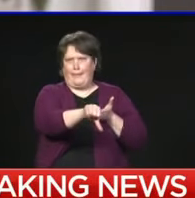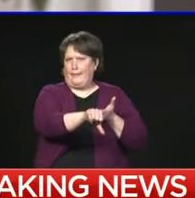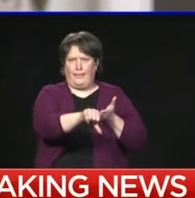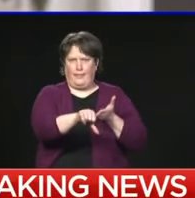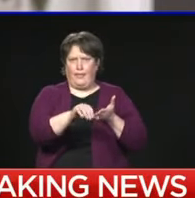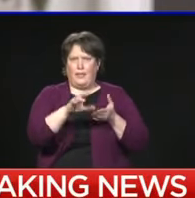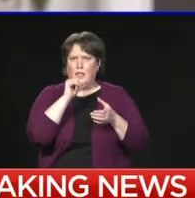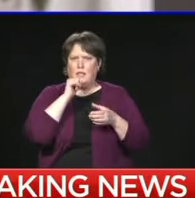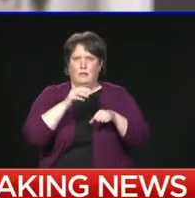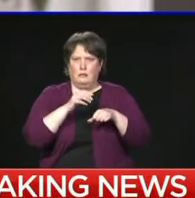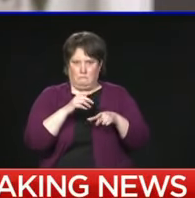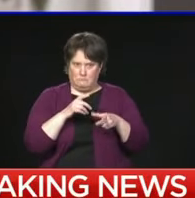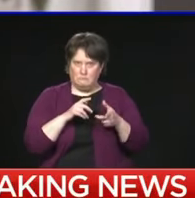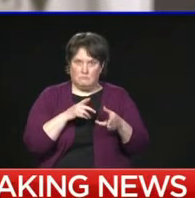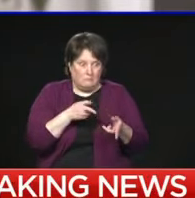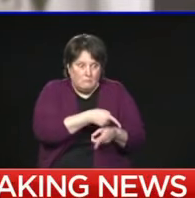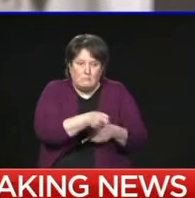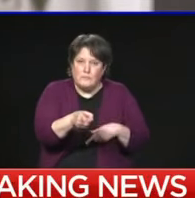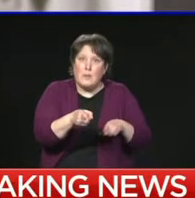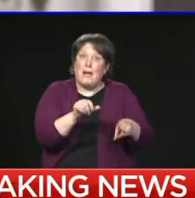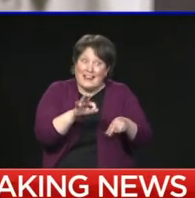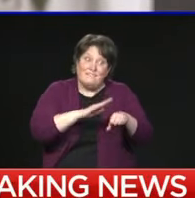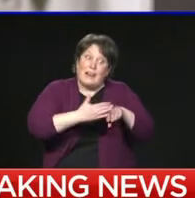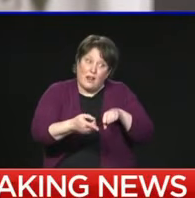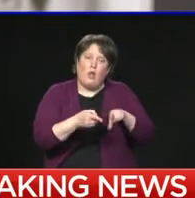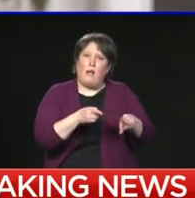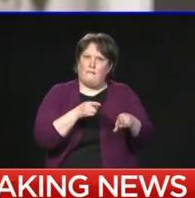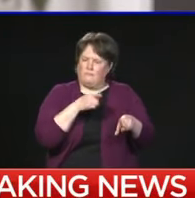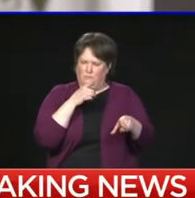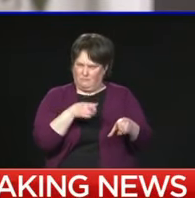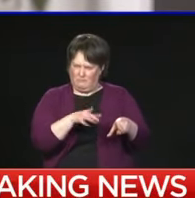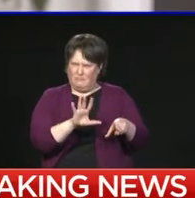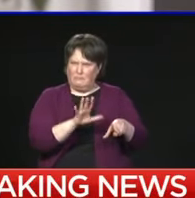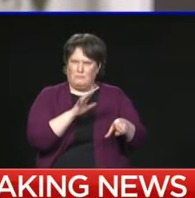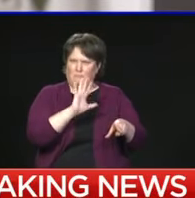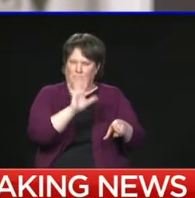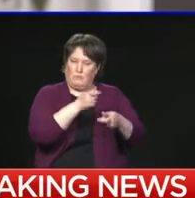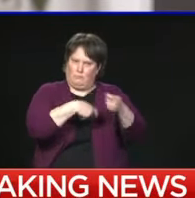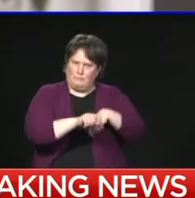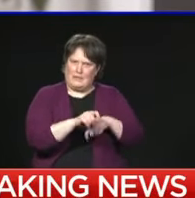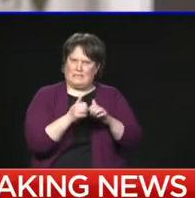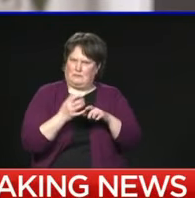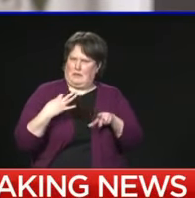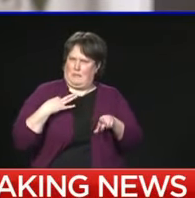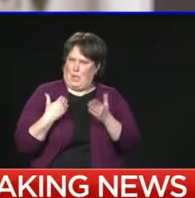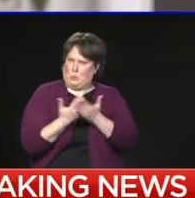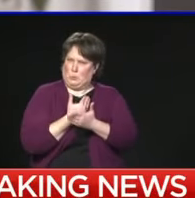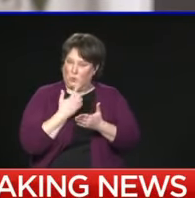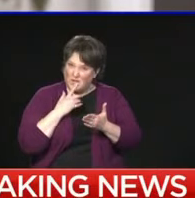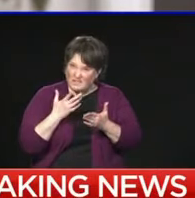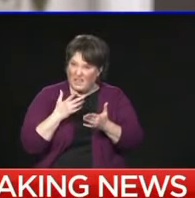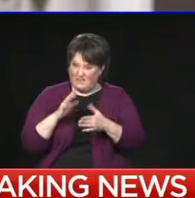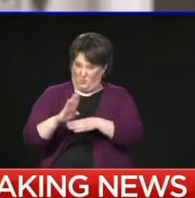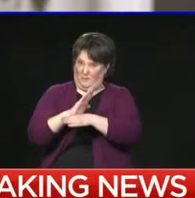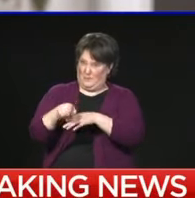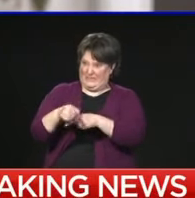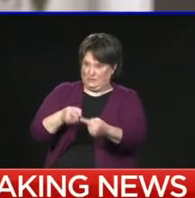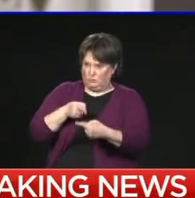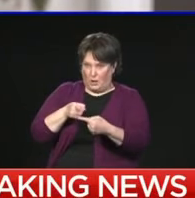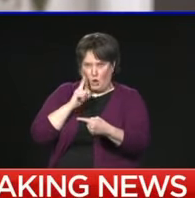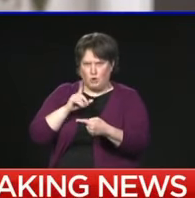than laying them off, and the workers could then receive payments under this new benefit. Is that what you are urging struggling businesses to do, and